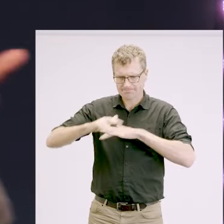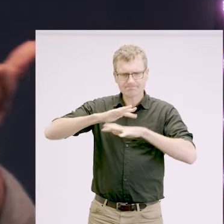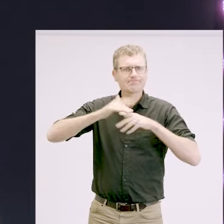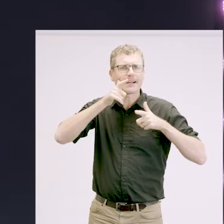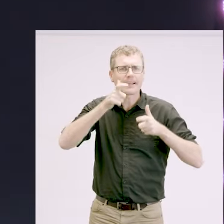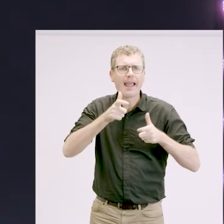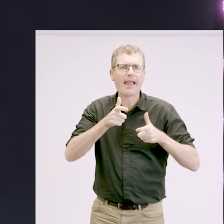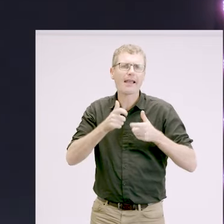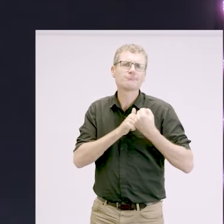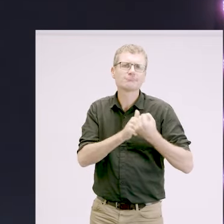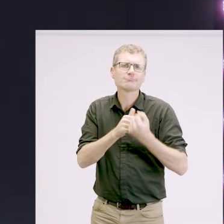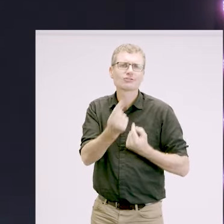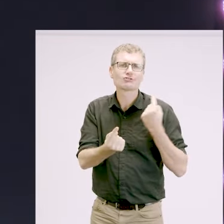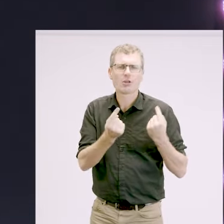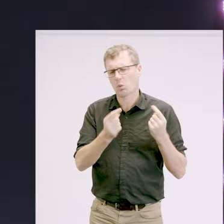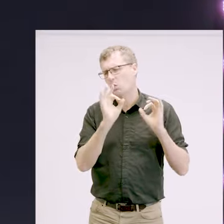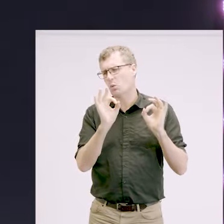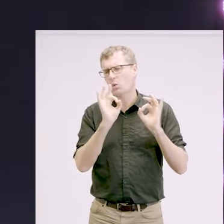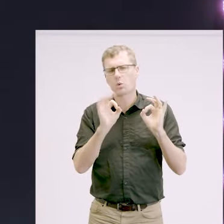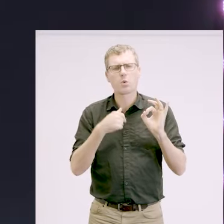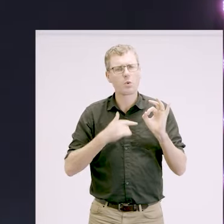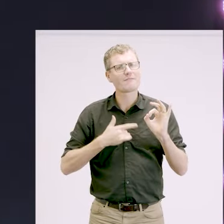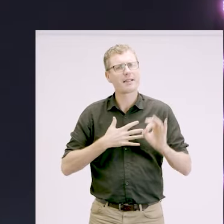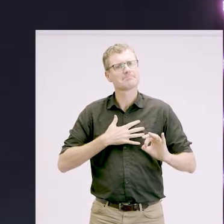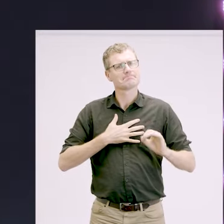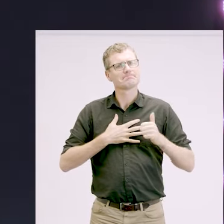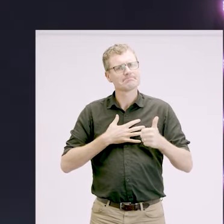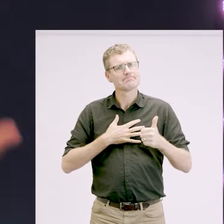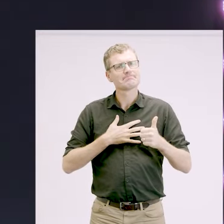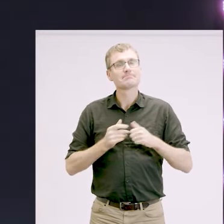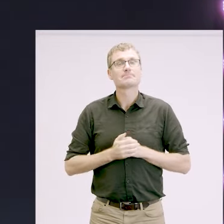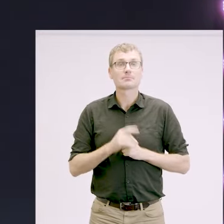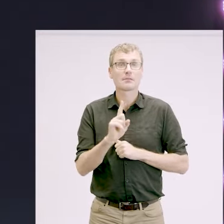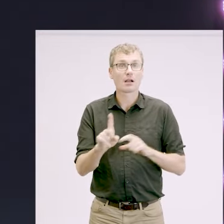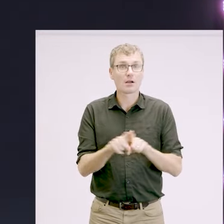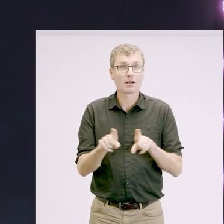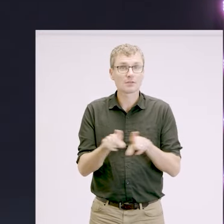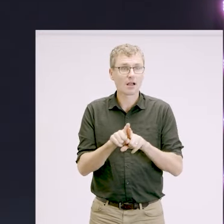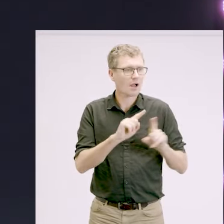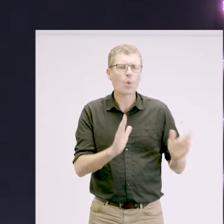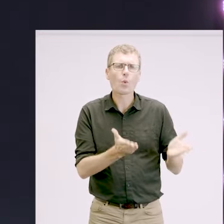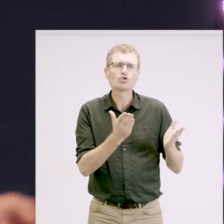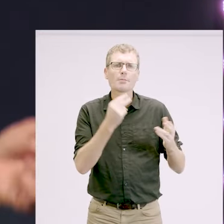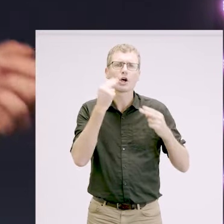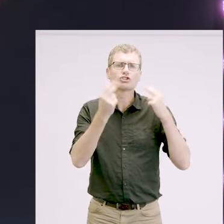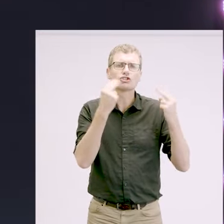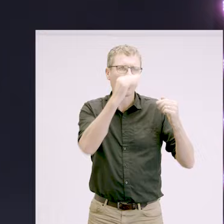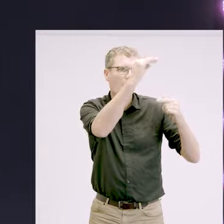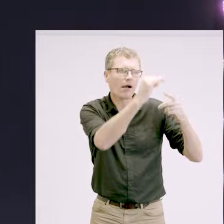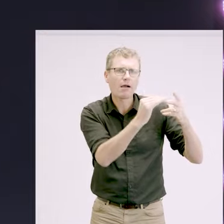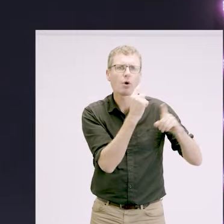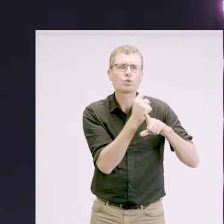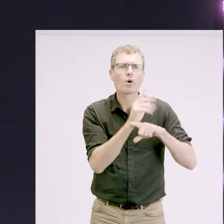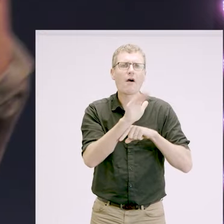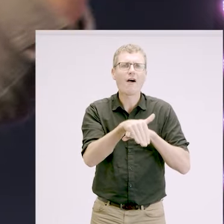you guys carry for one another. It's a precious gift. So I'm encouraged by that. But the way that the worship songs are